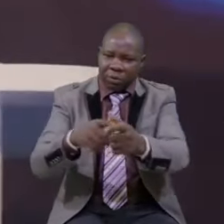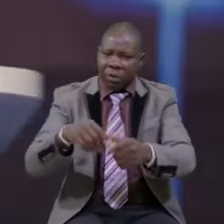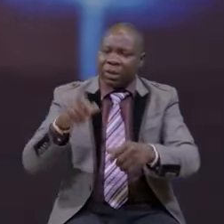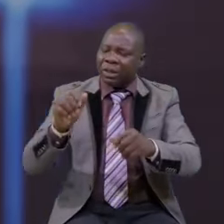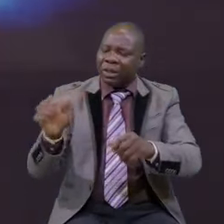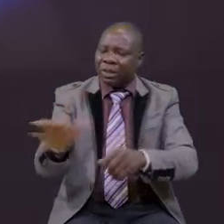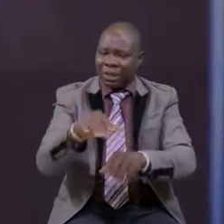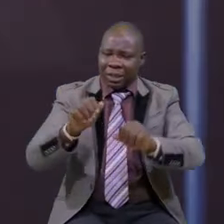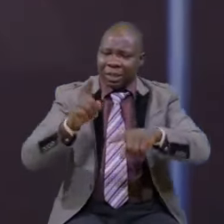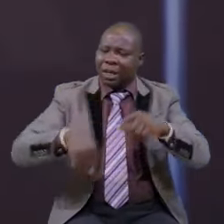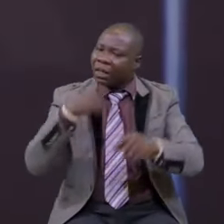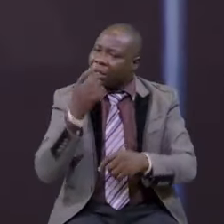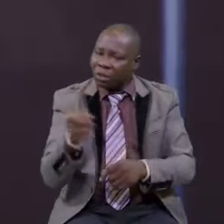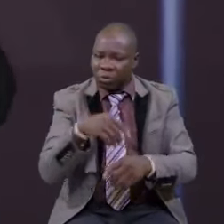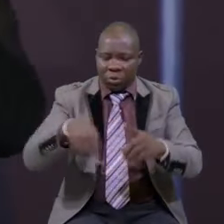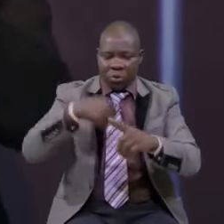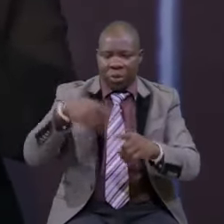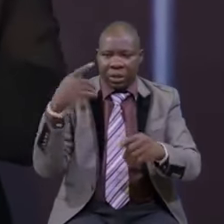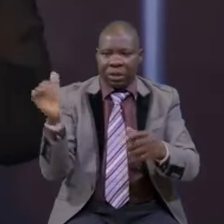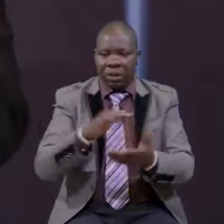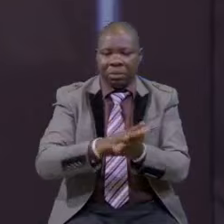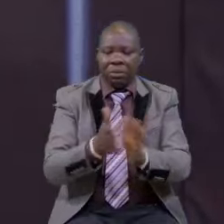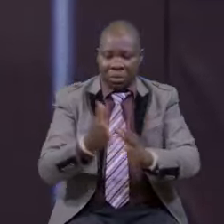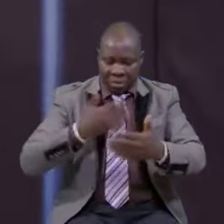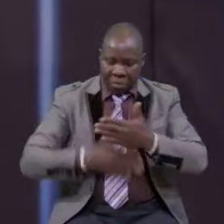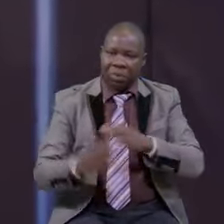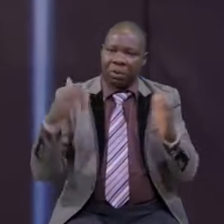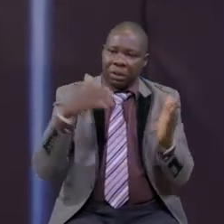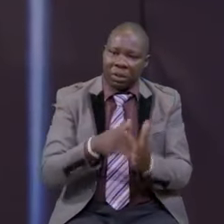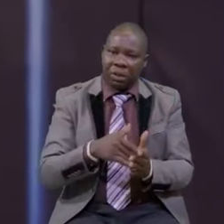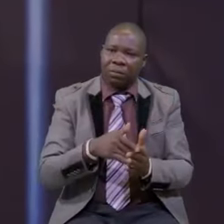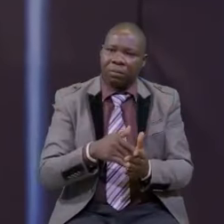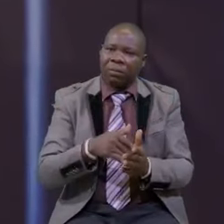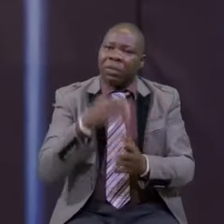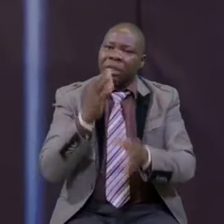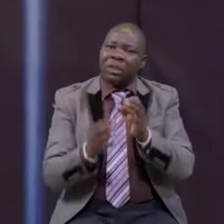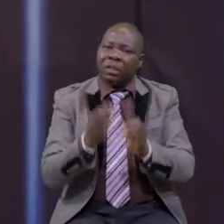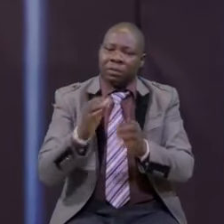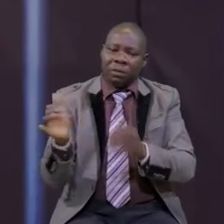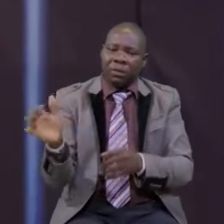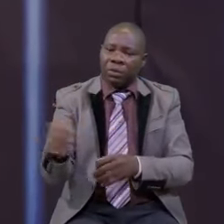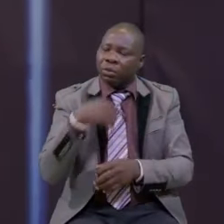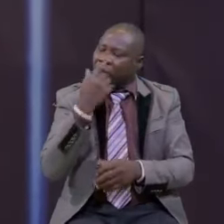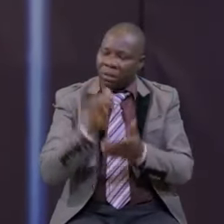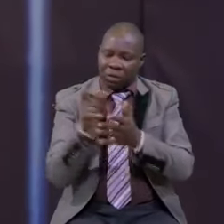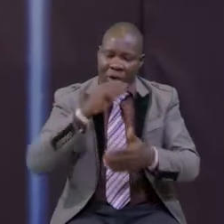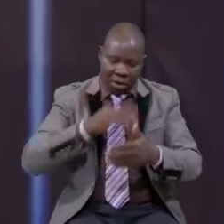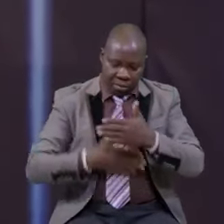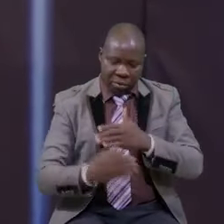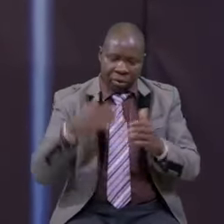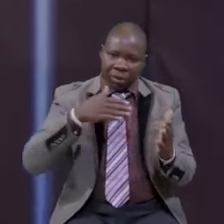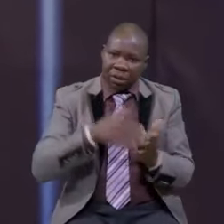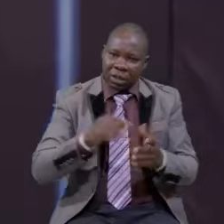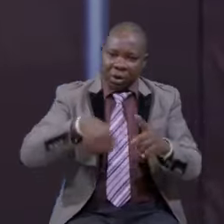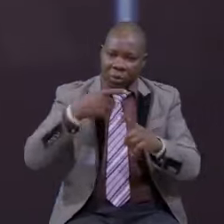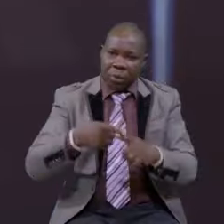they received that born again experience. If they say they are born again, "When were you born